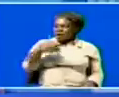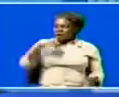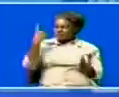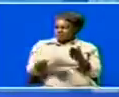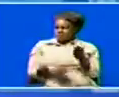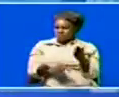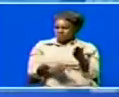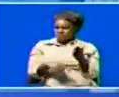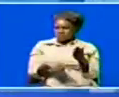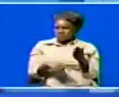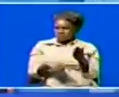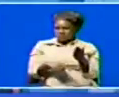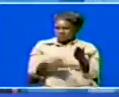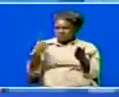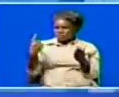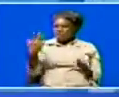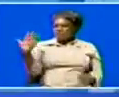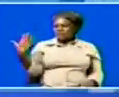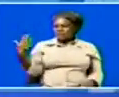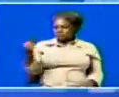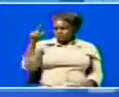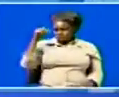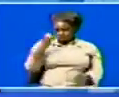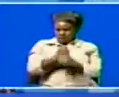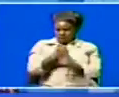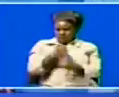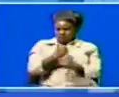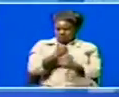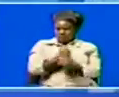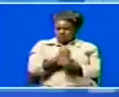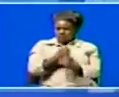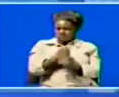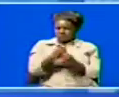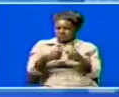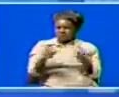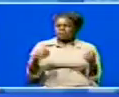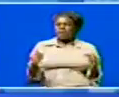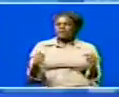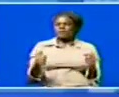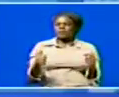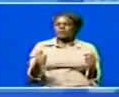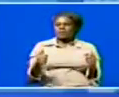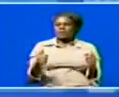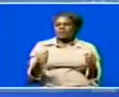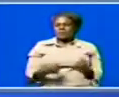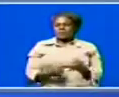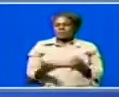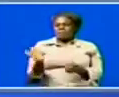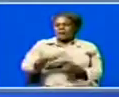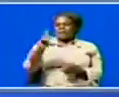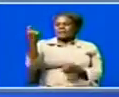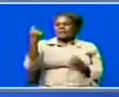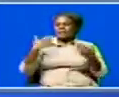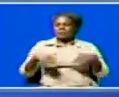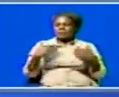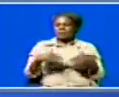So... one of the things that you will notice that we've started doing since uh-huh. 2016 is to give the platform a lot more back to Kenyans.